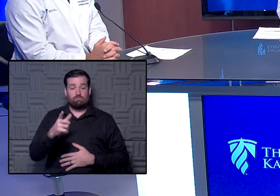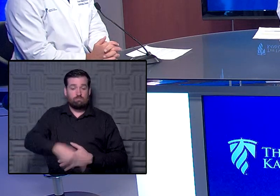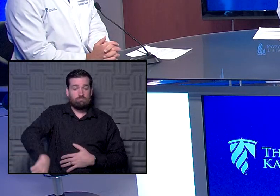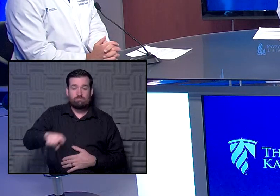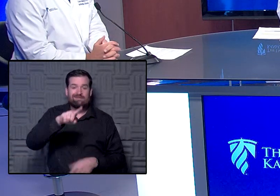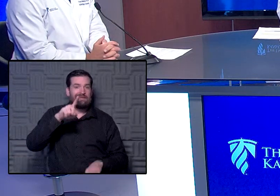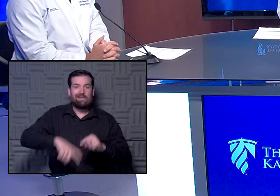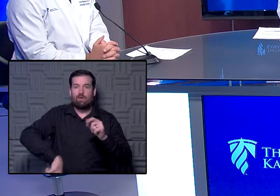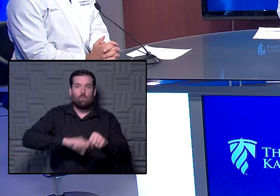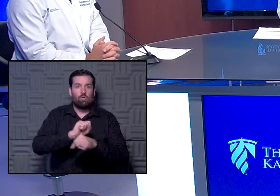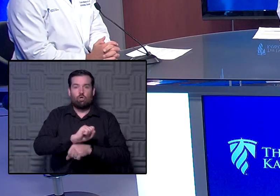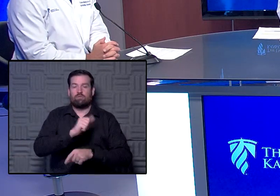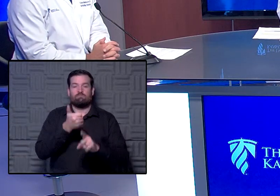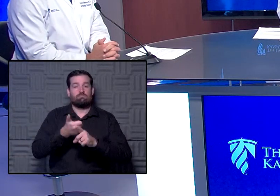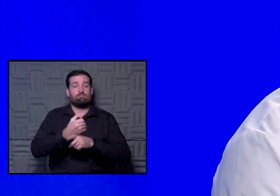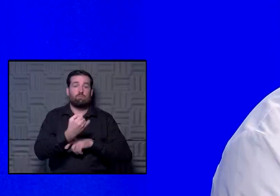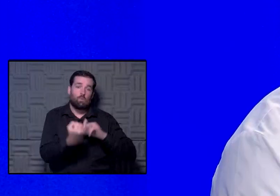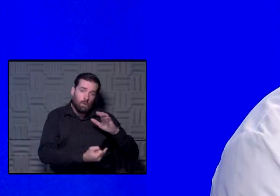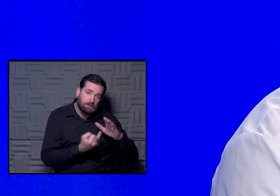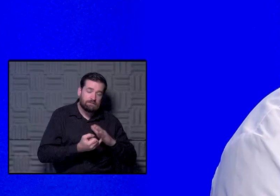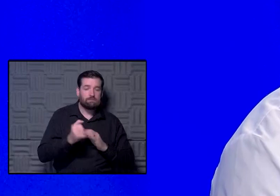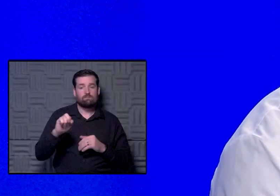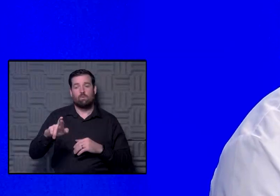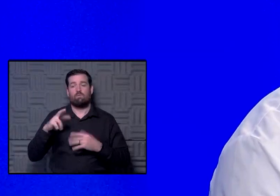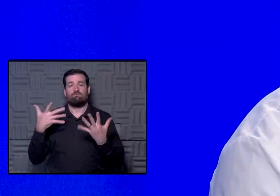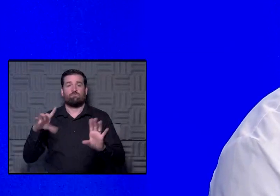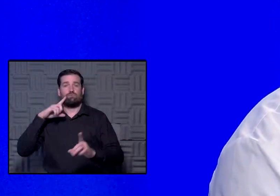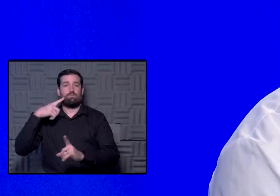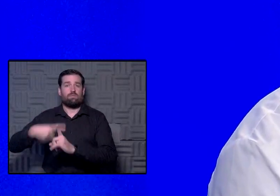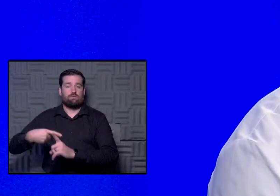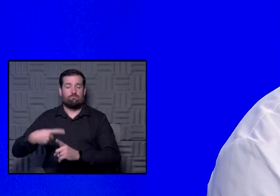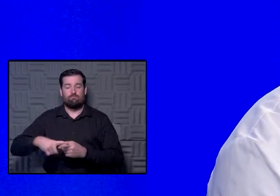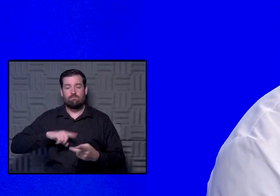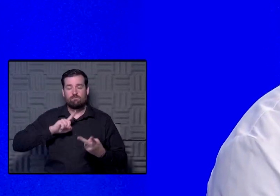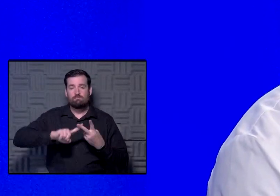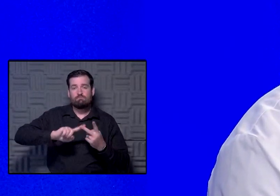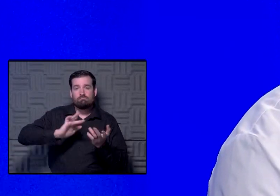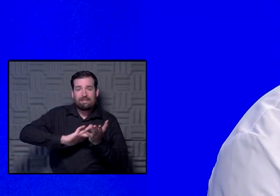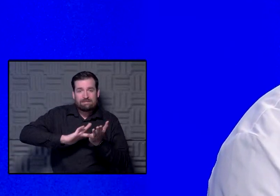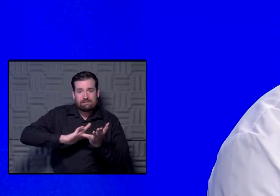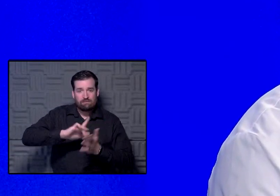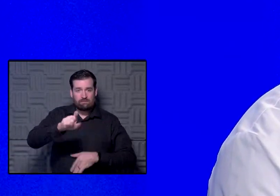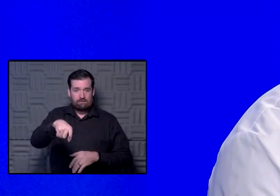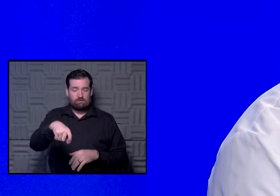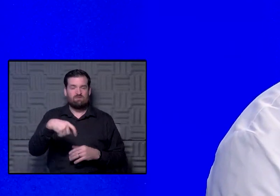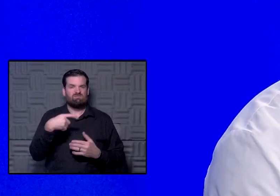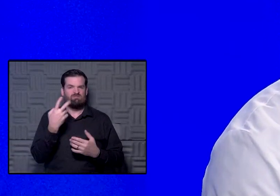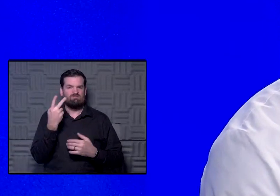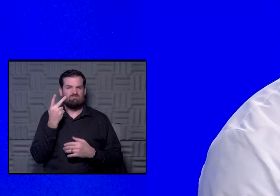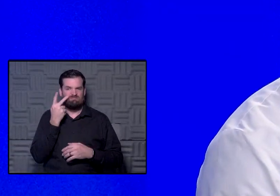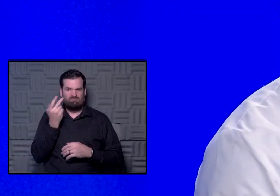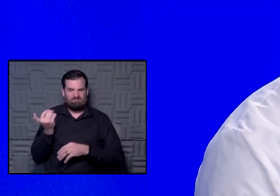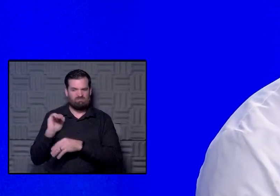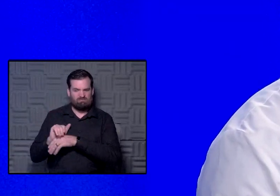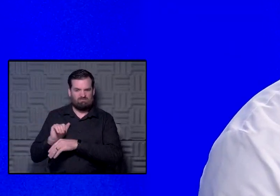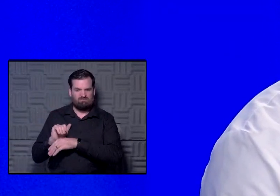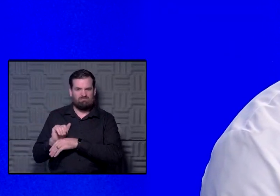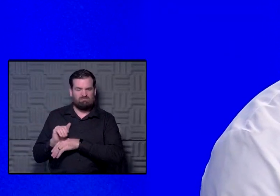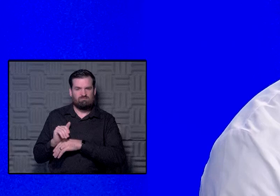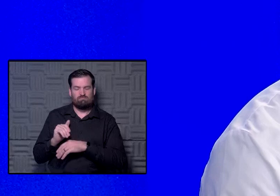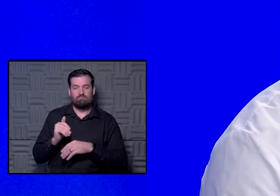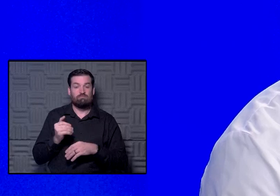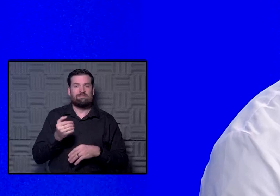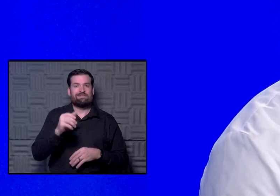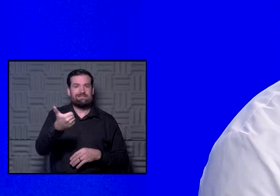because they are either quarantined or they have the disease. It's the drugs that are needed. I saw an article last evening about 10 or so very